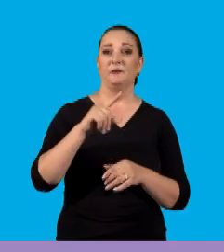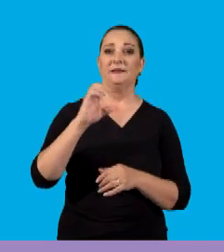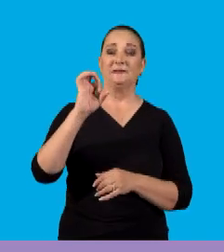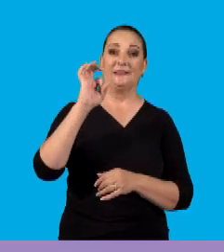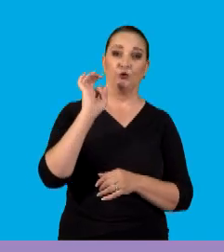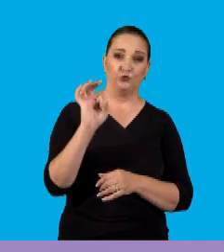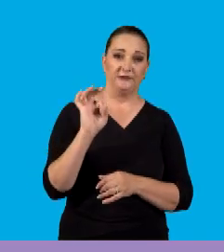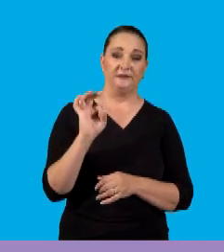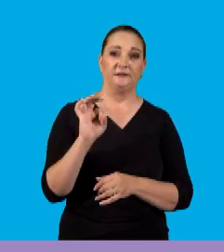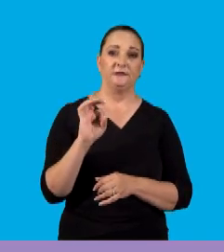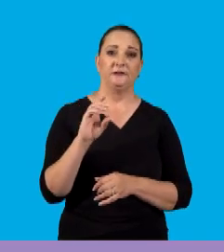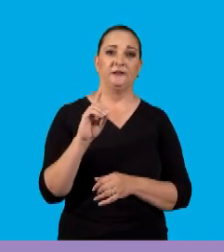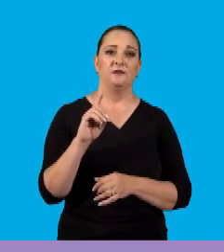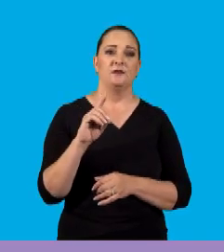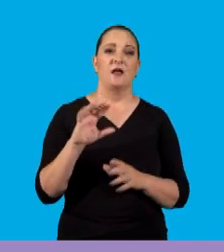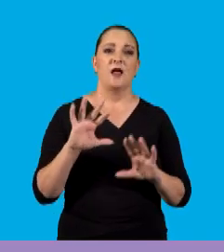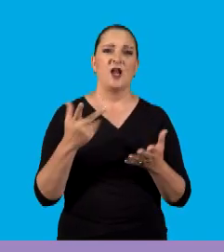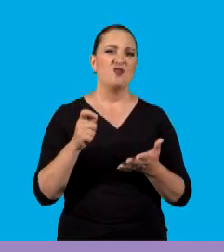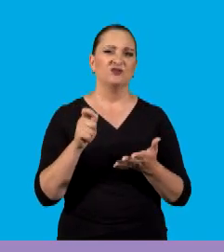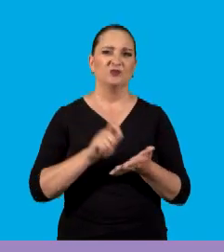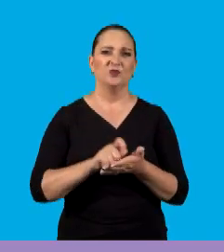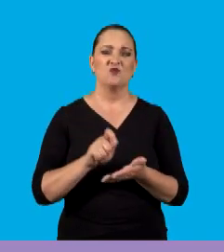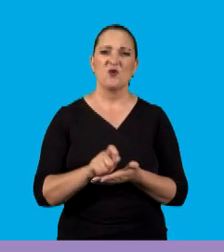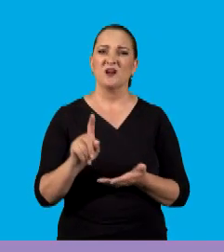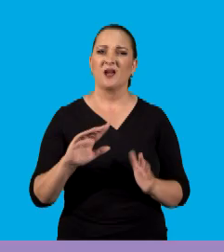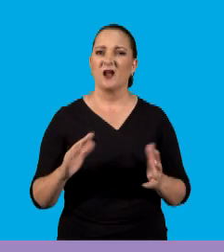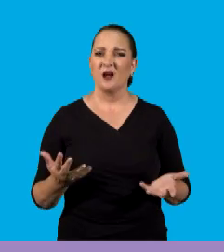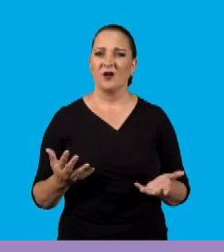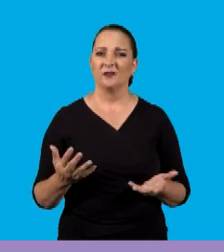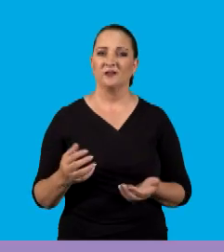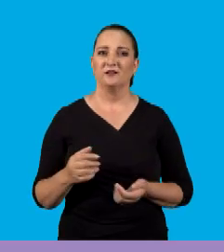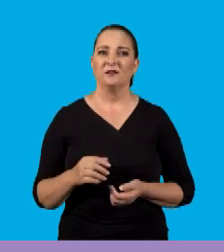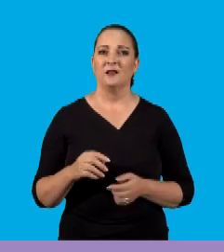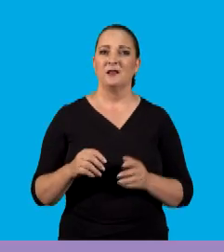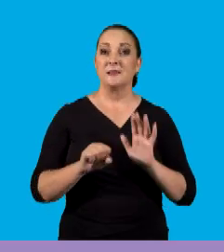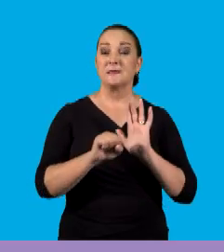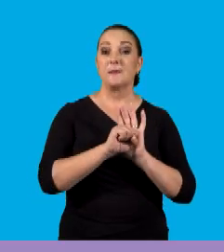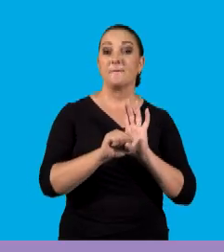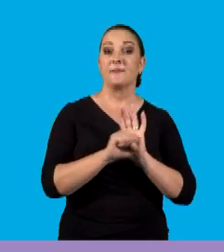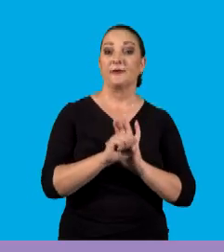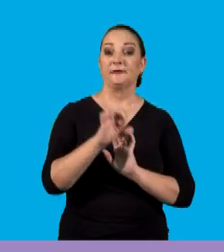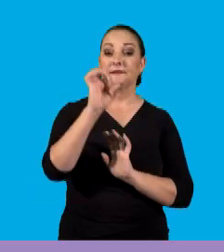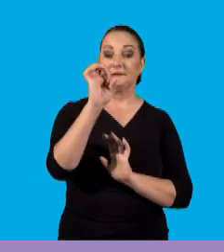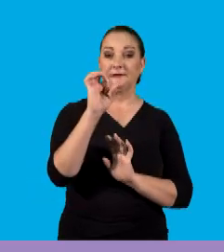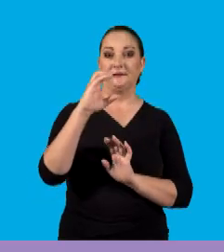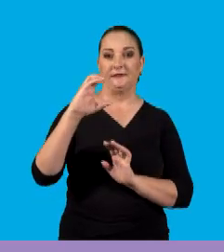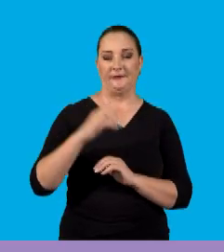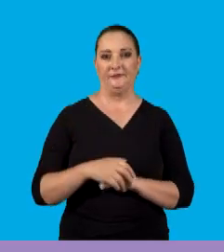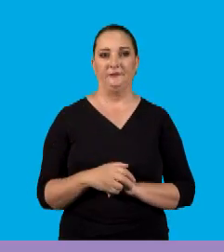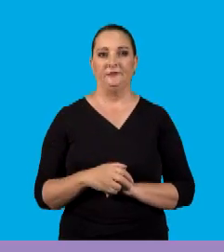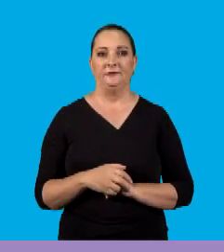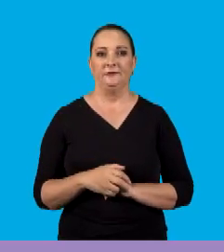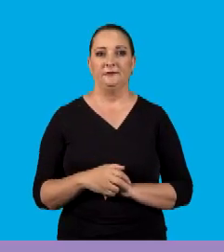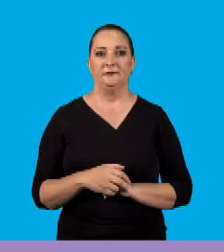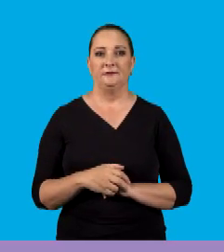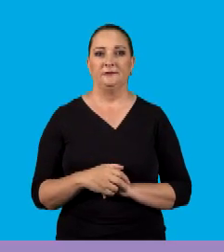Celsius. And the way we would write degrees Celsius there would be that symbol over there. So our temperature